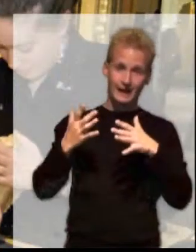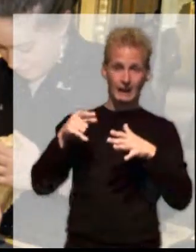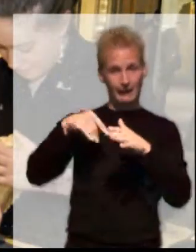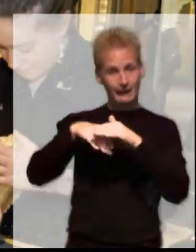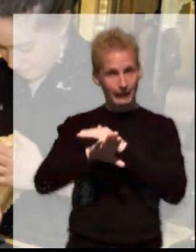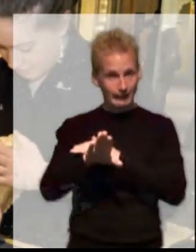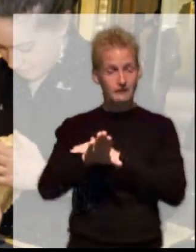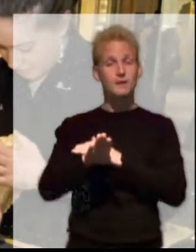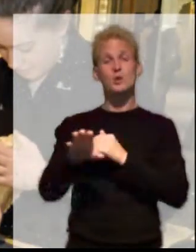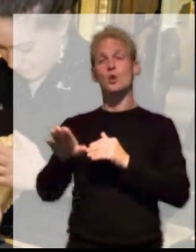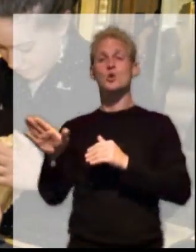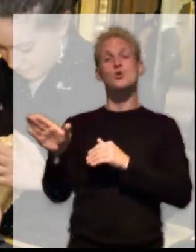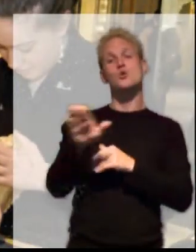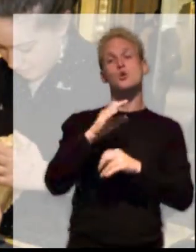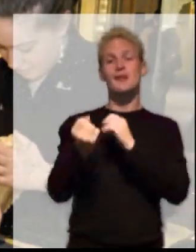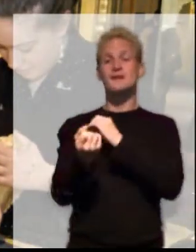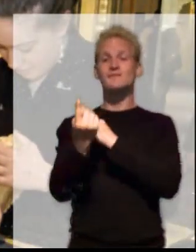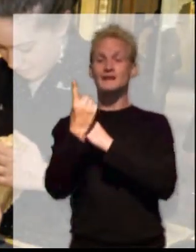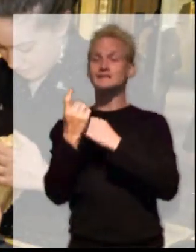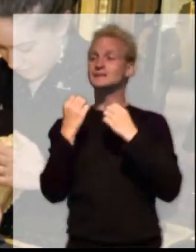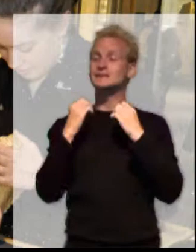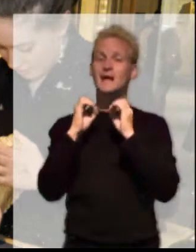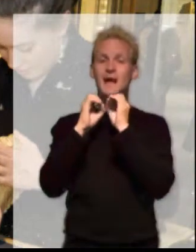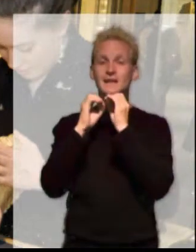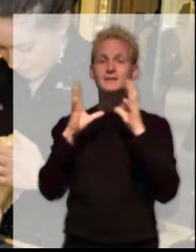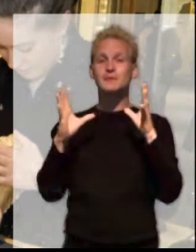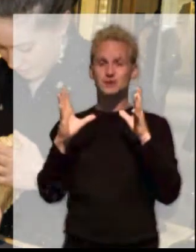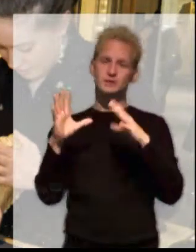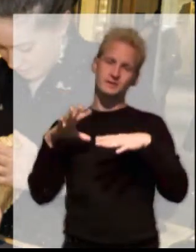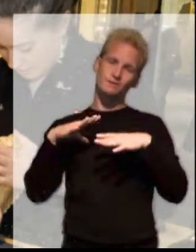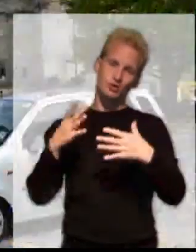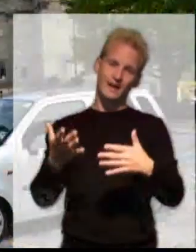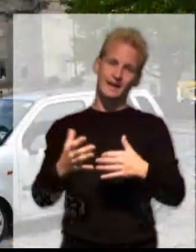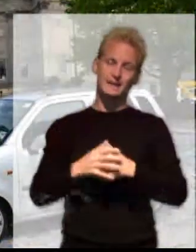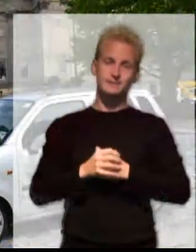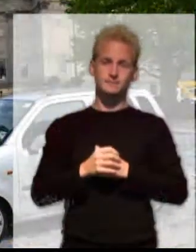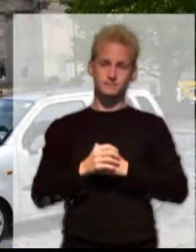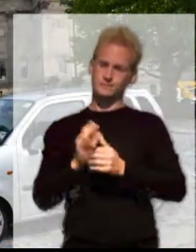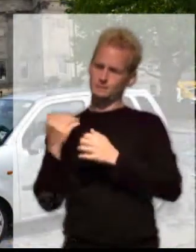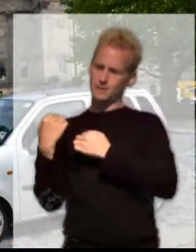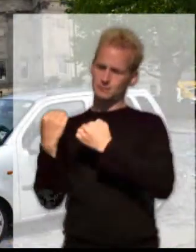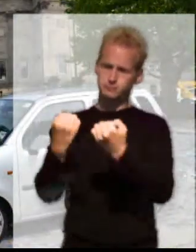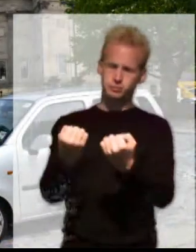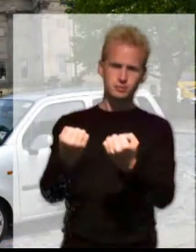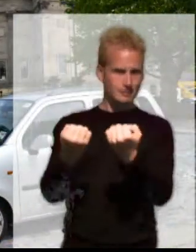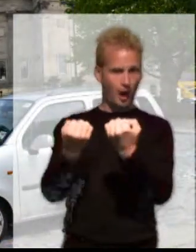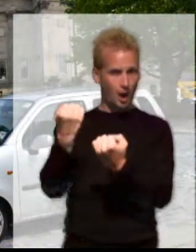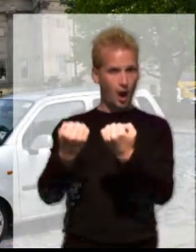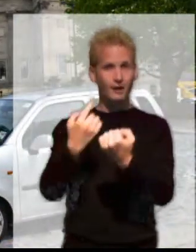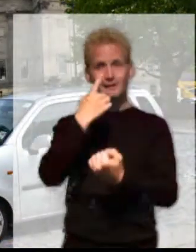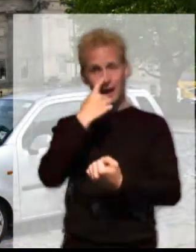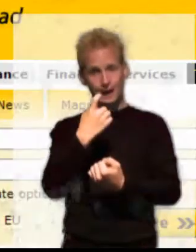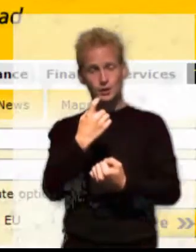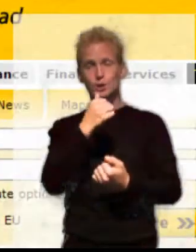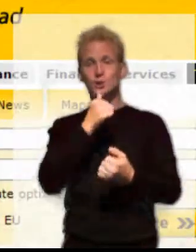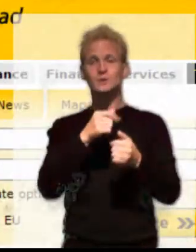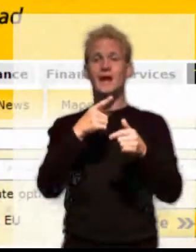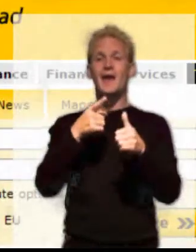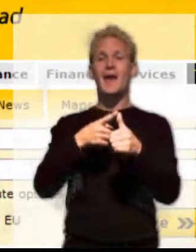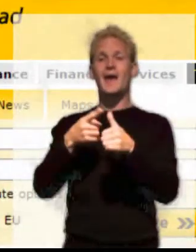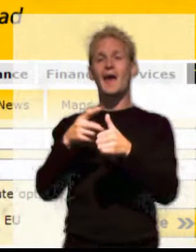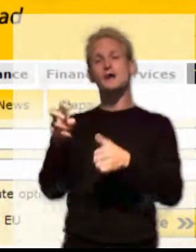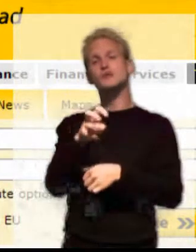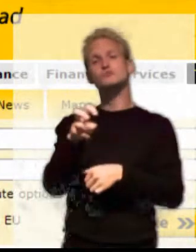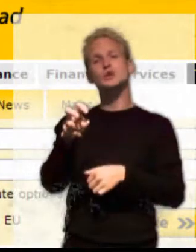visit the museum and all events and exhibitions. You can get to us by car. Use the AA